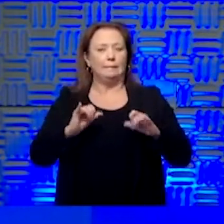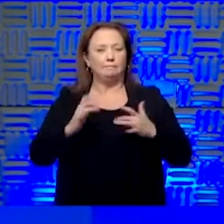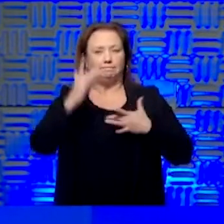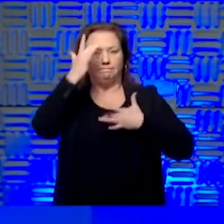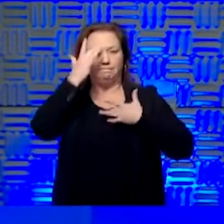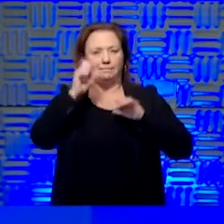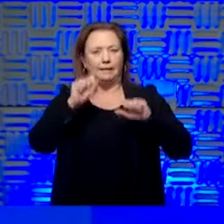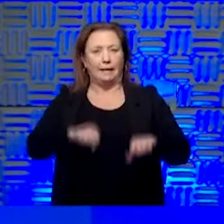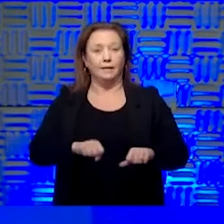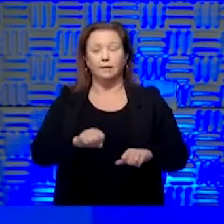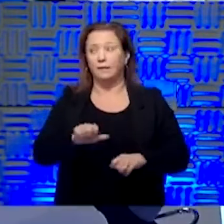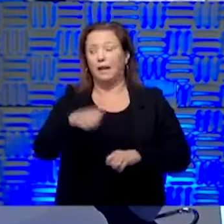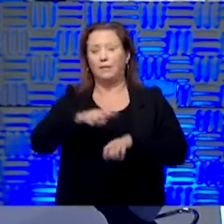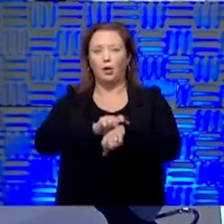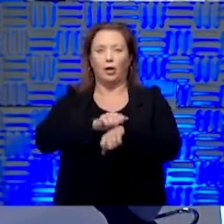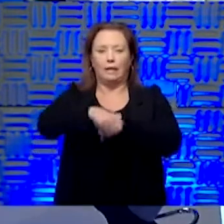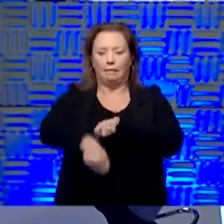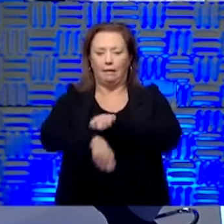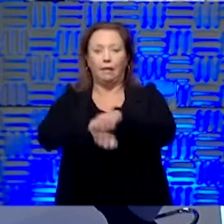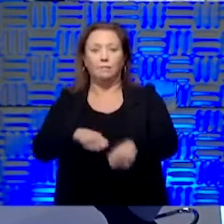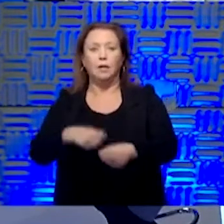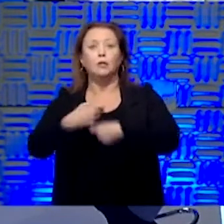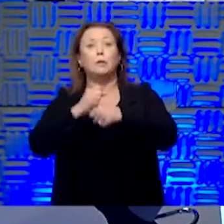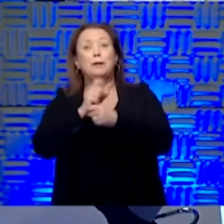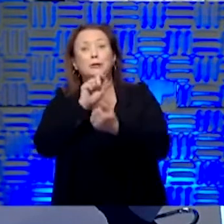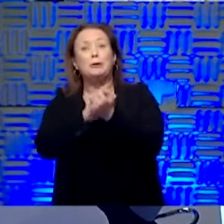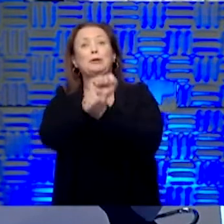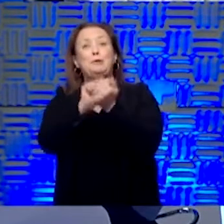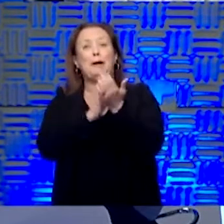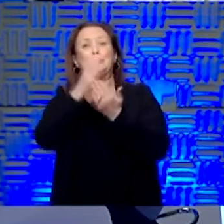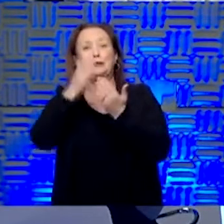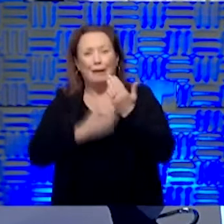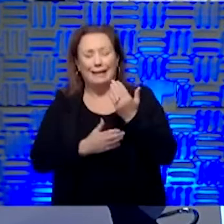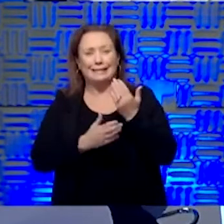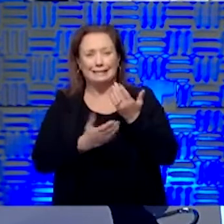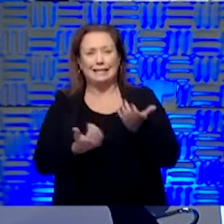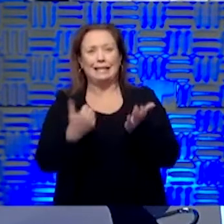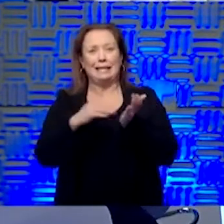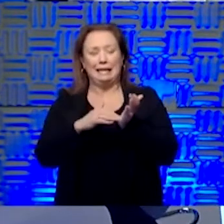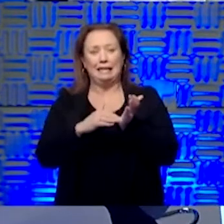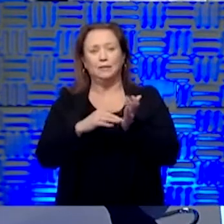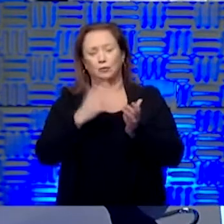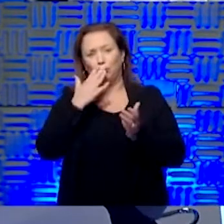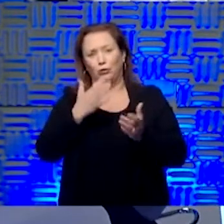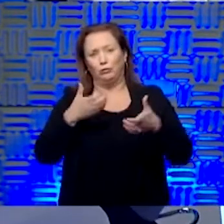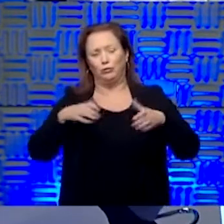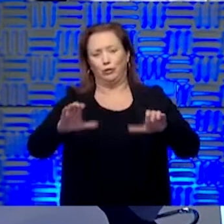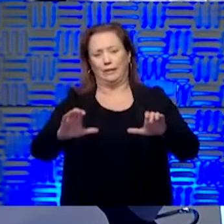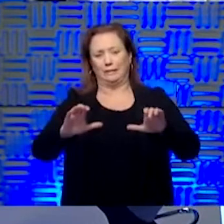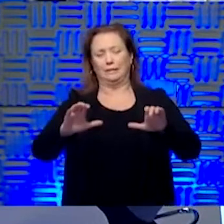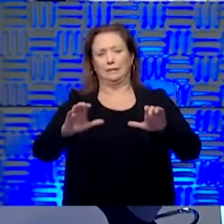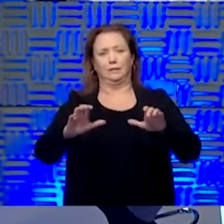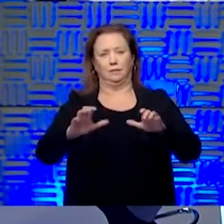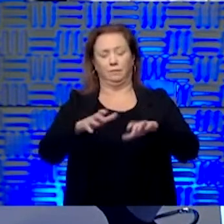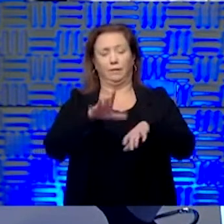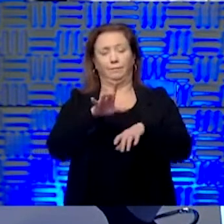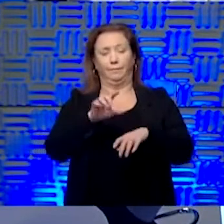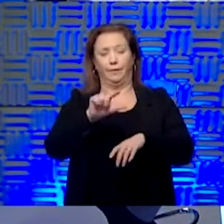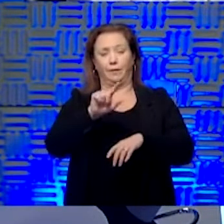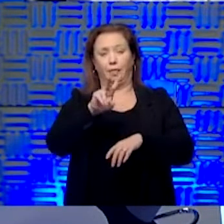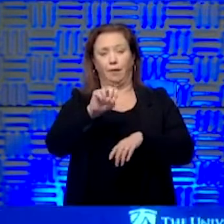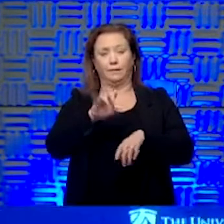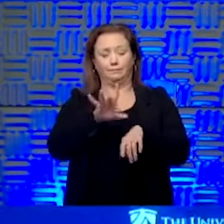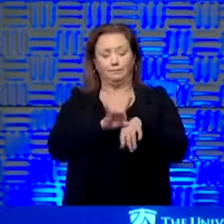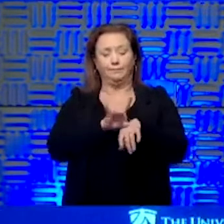yourself. And then you have to still take off the glove. So just make sure you wash your hands after you take off the gloves, because there's a good chance those gloves are going to have whatever your hands would have had on